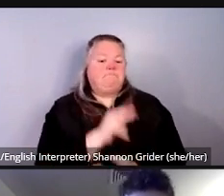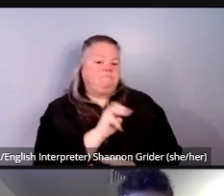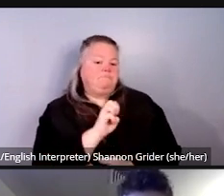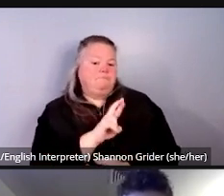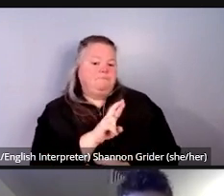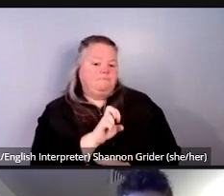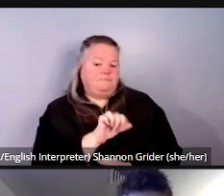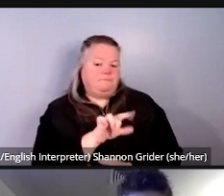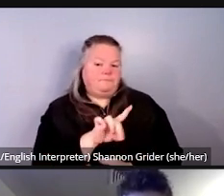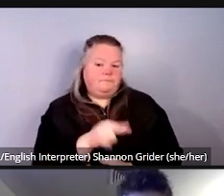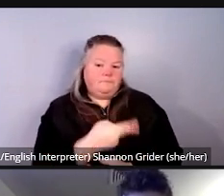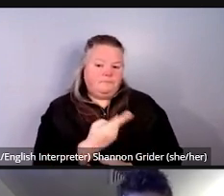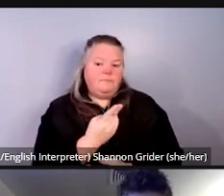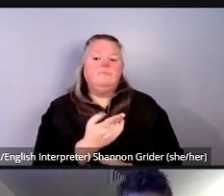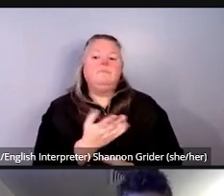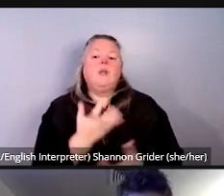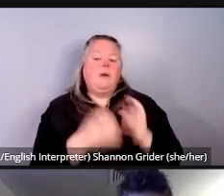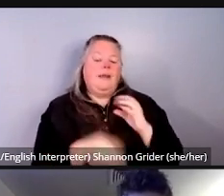there's a